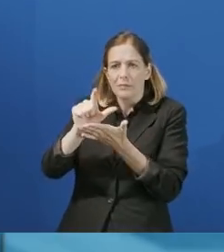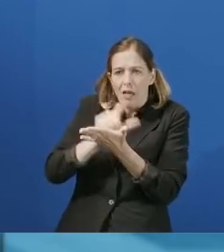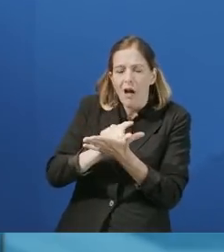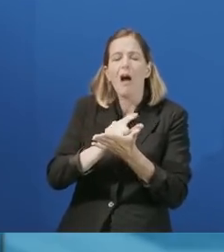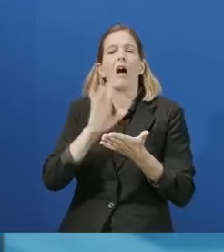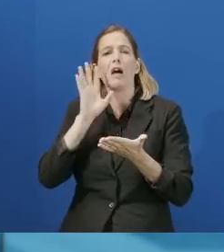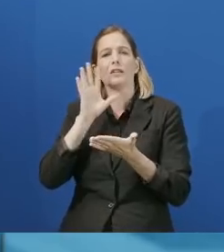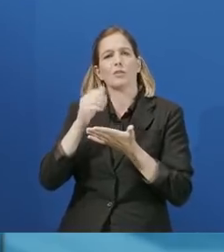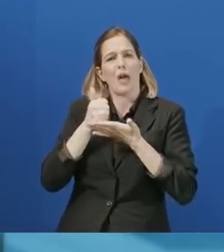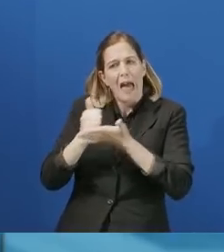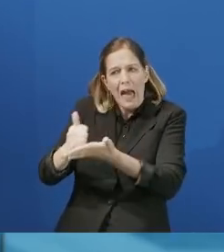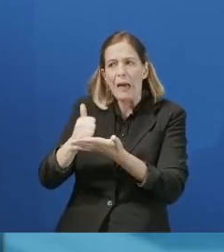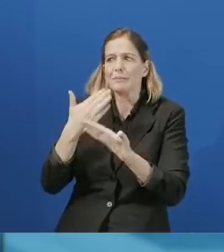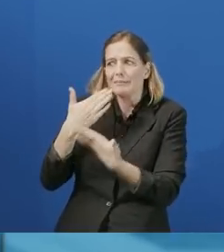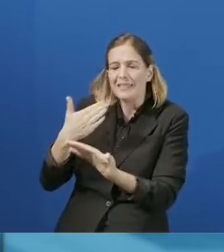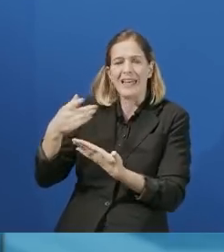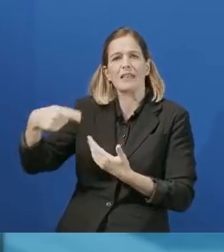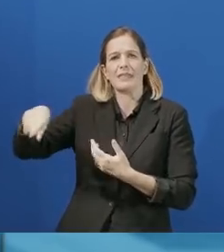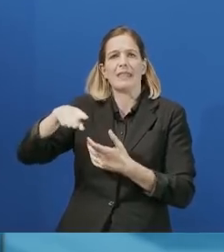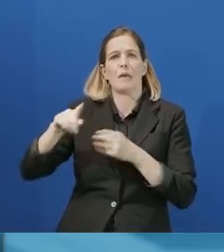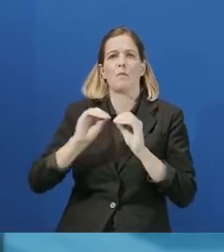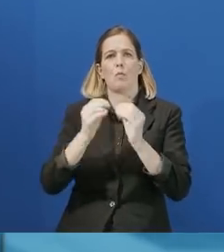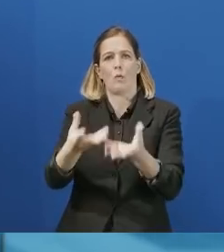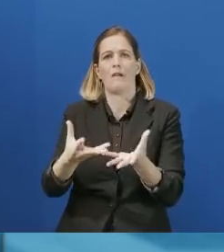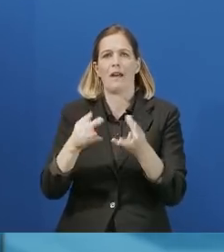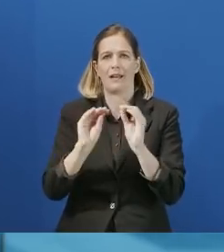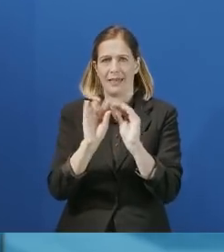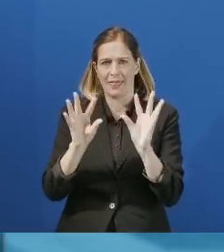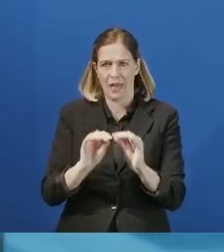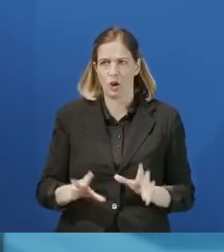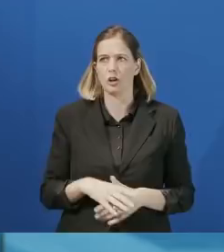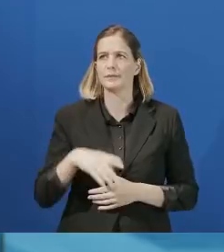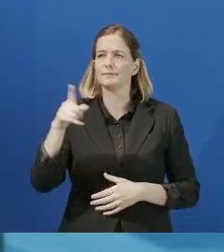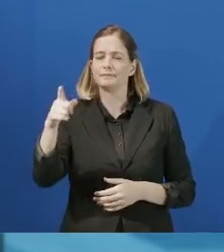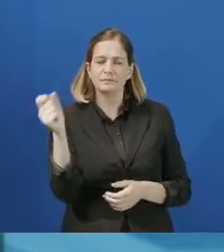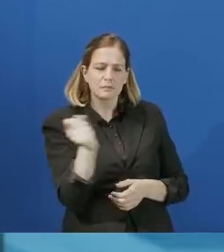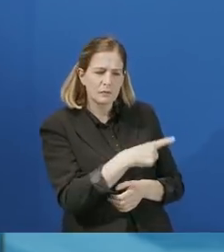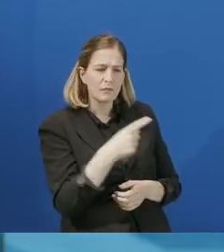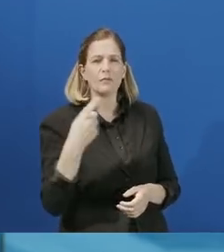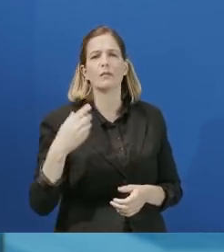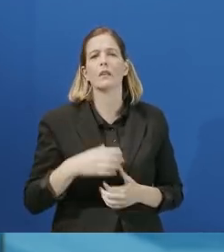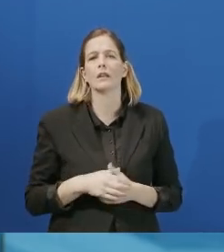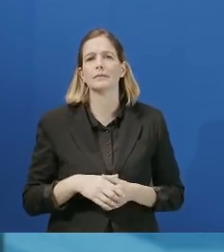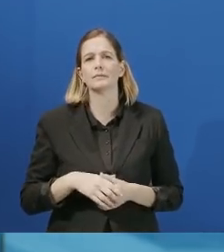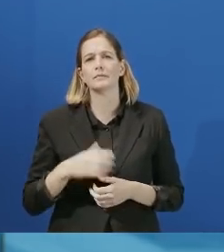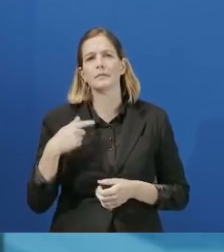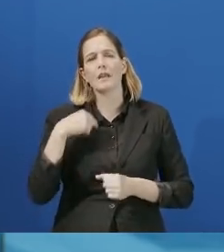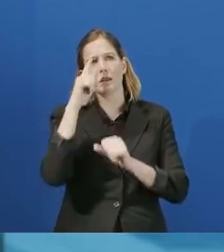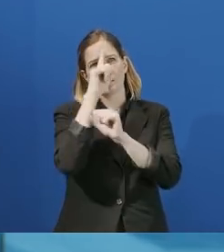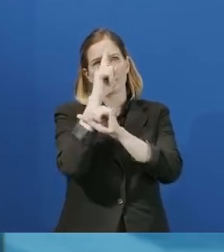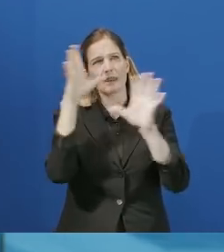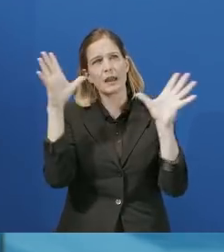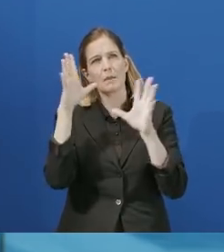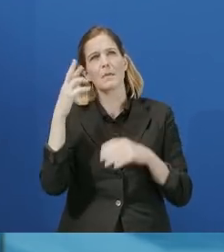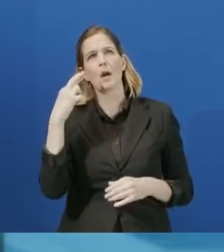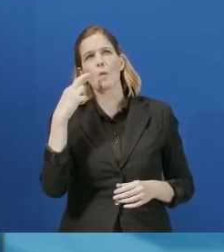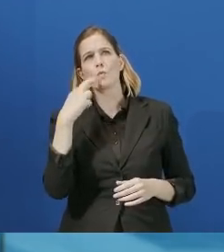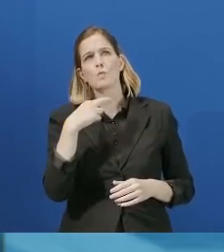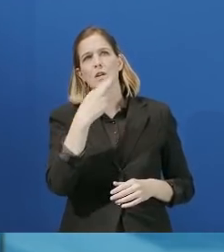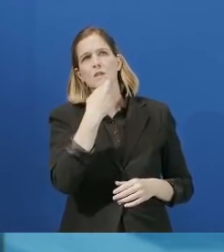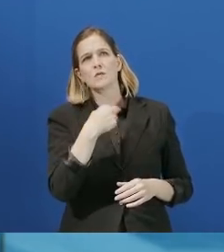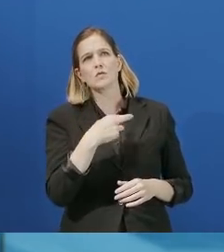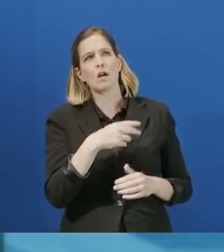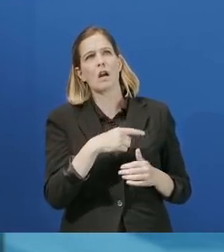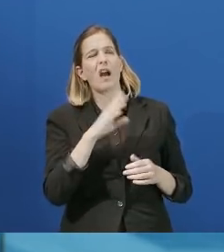Governor. Two questions. First one is strictly technical. I'm trying to think of restaurants. I know that your colleague, Mr. Abbott in